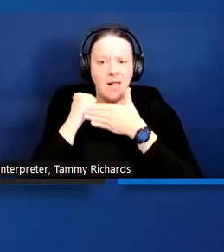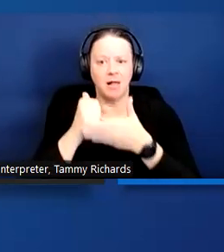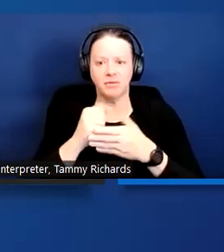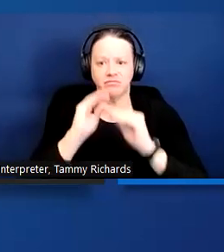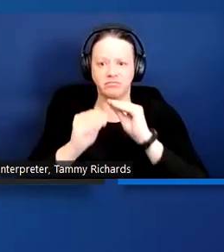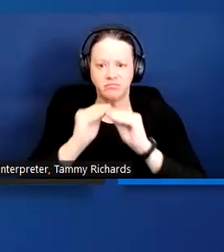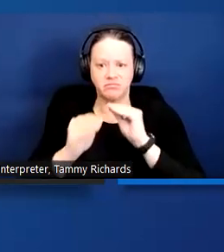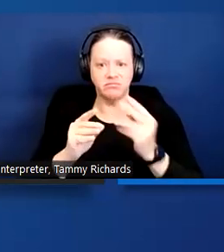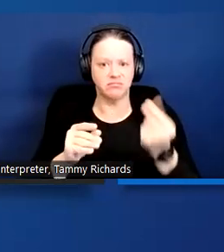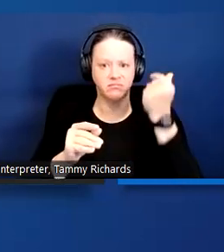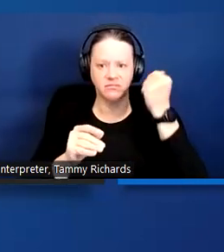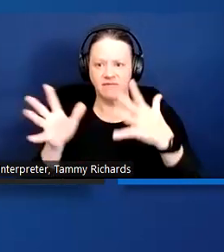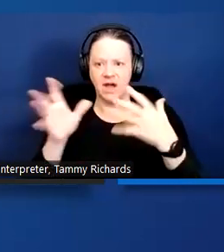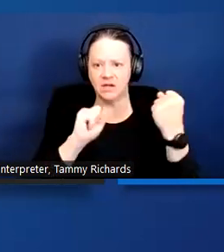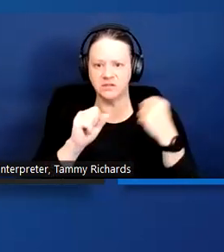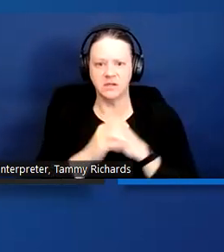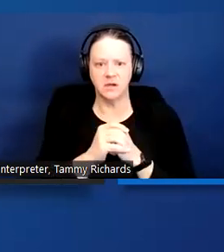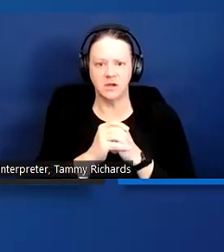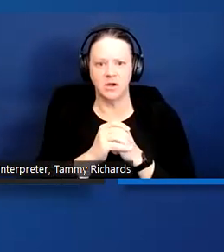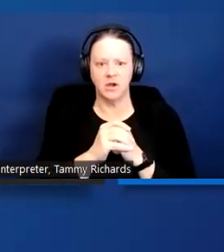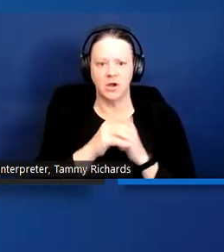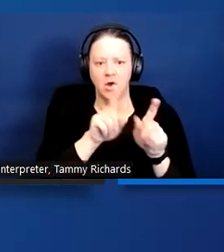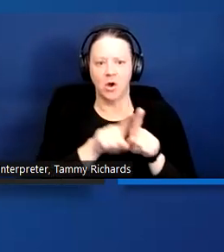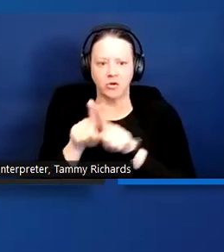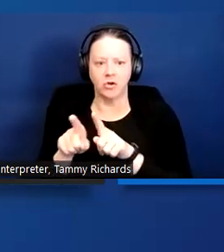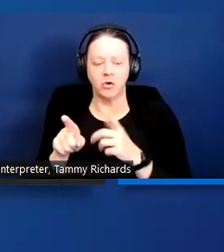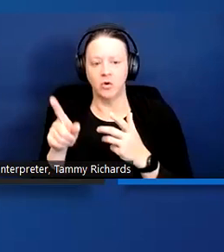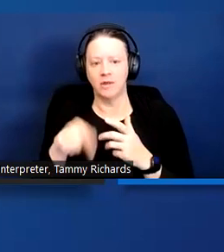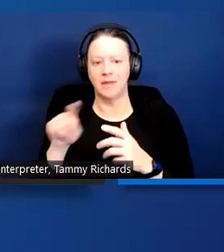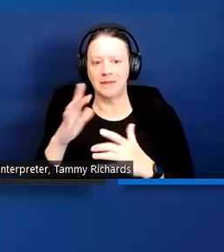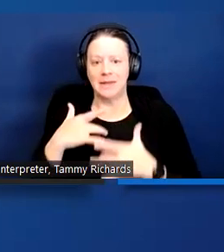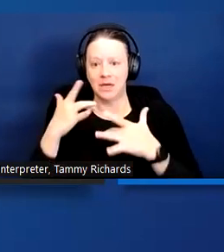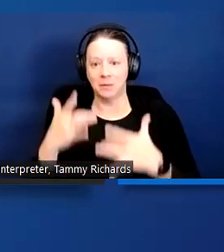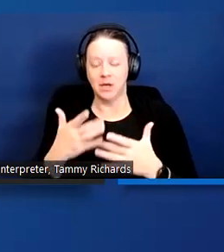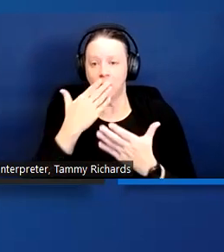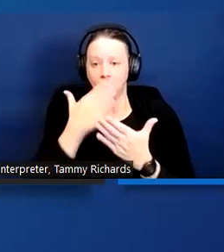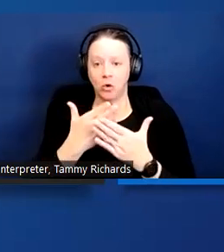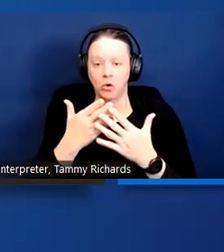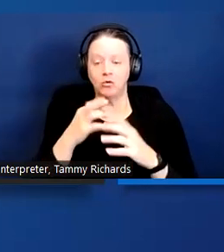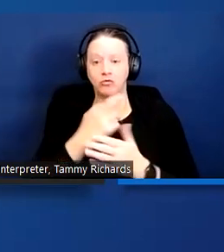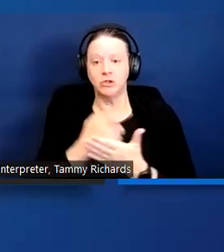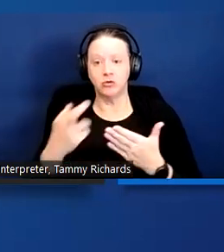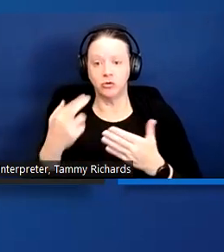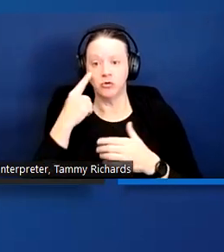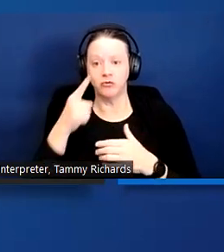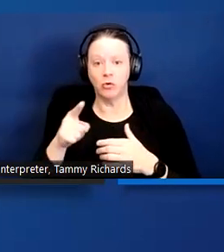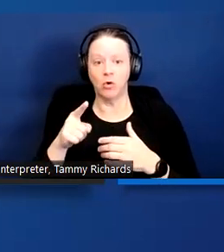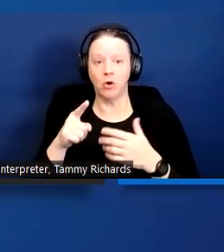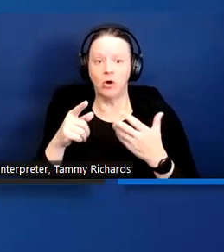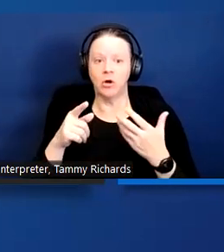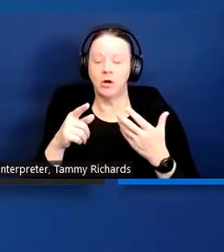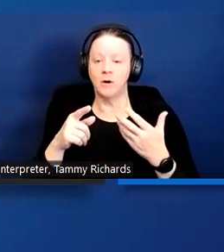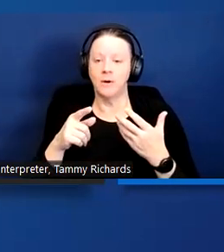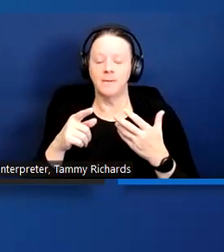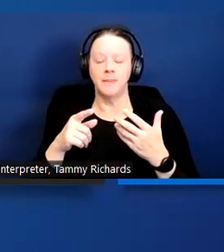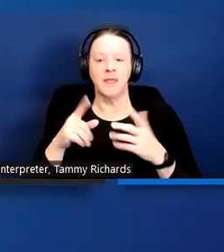quickly. They're also usually good resources for testing products